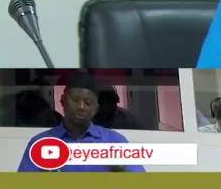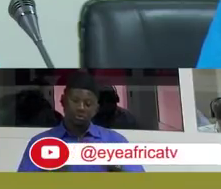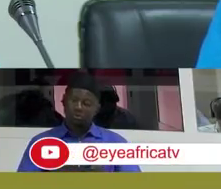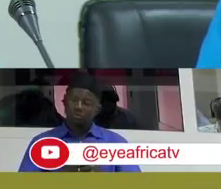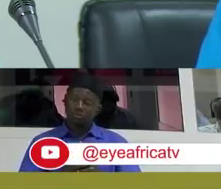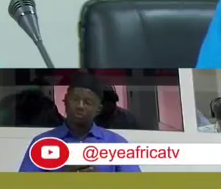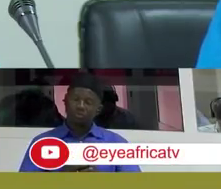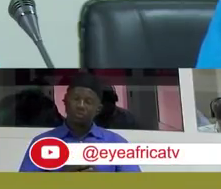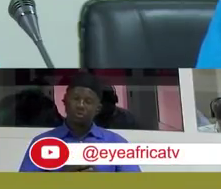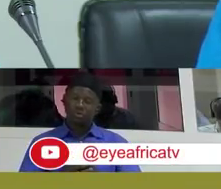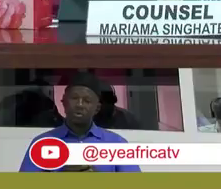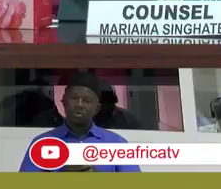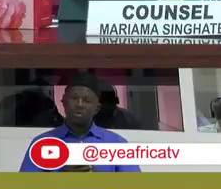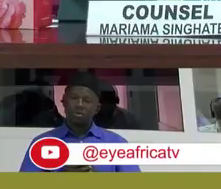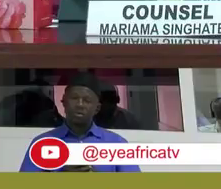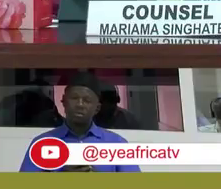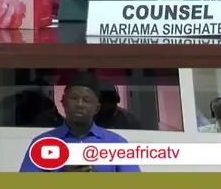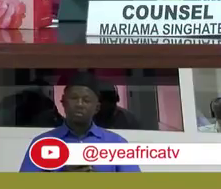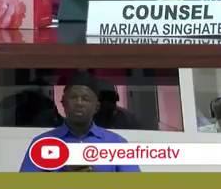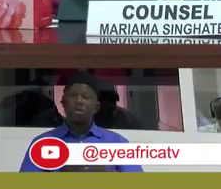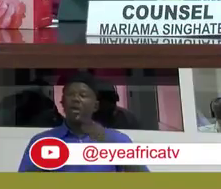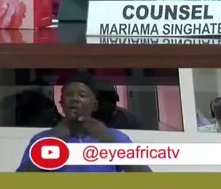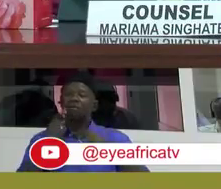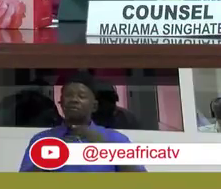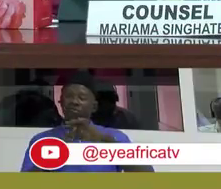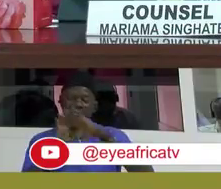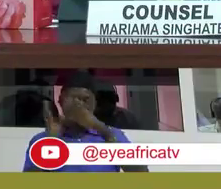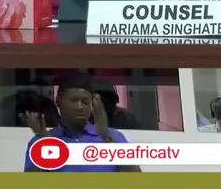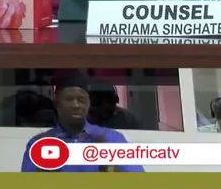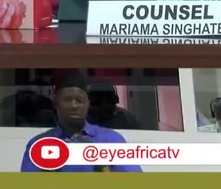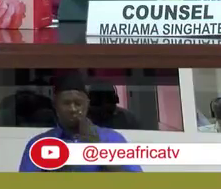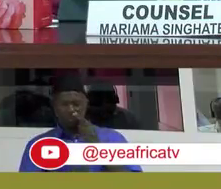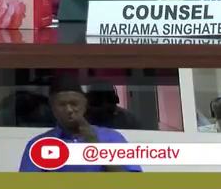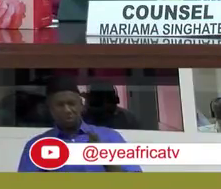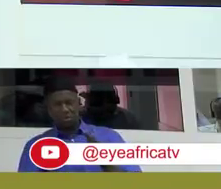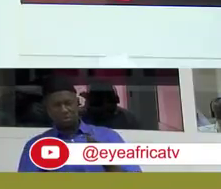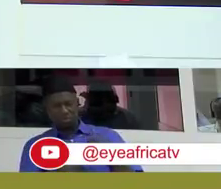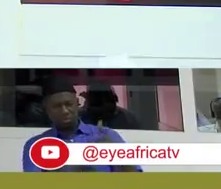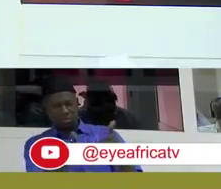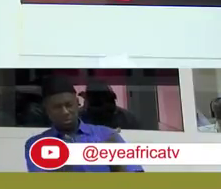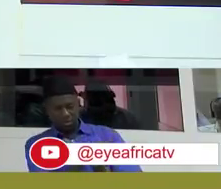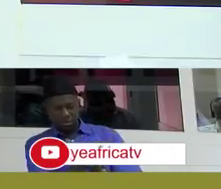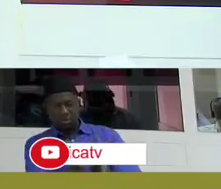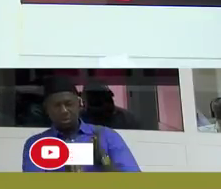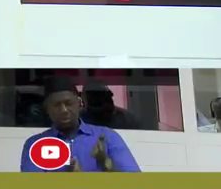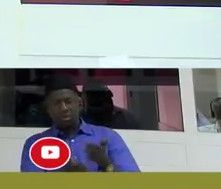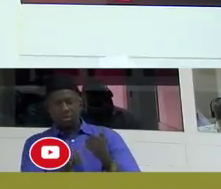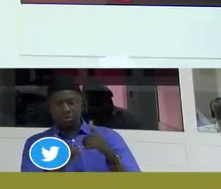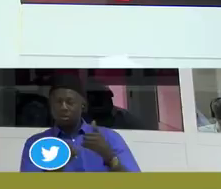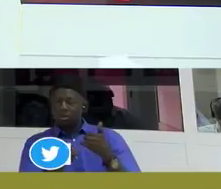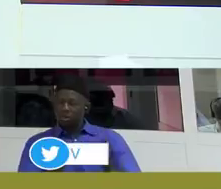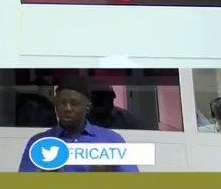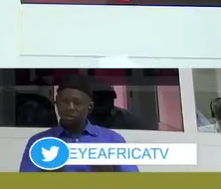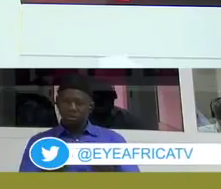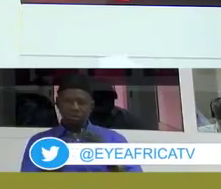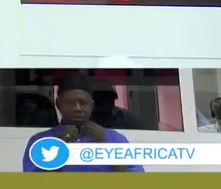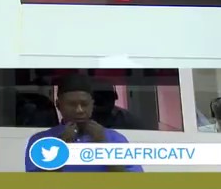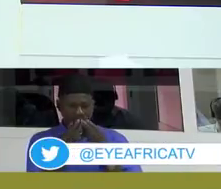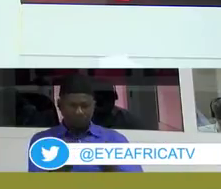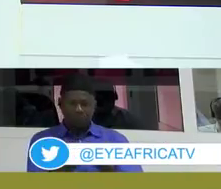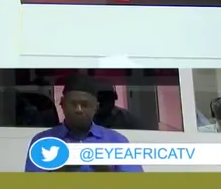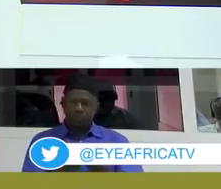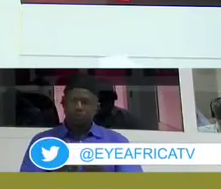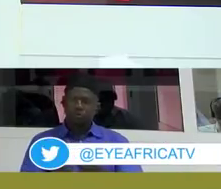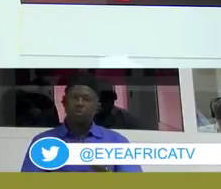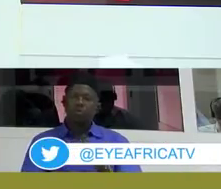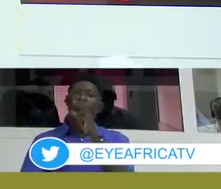And all of a sudden, you've seen a portion of that group now saying, "Oh, Yaya,